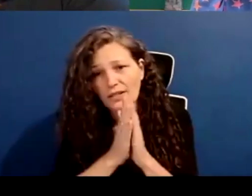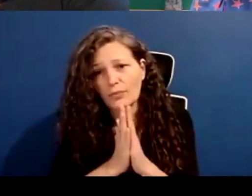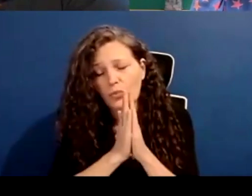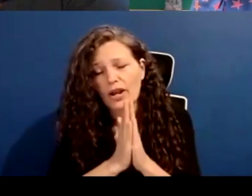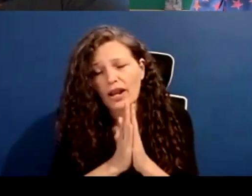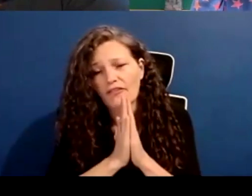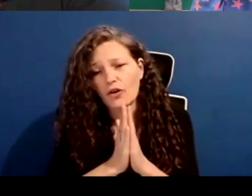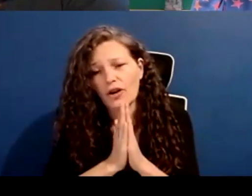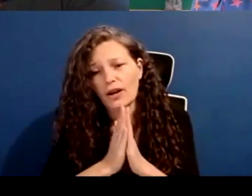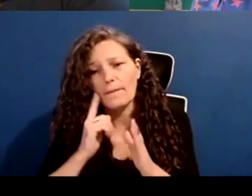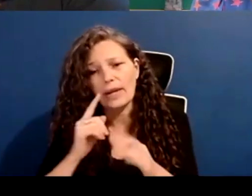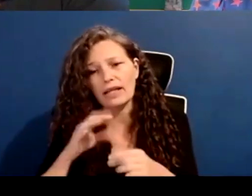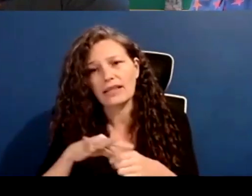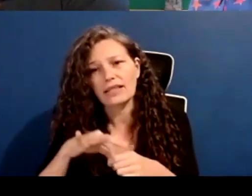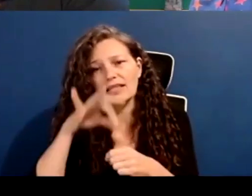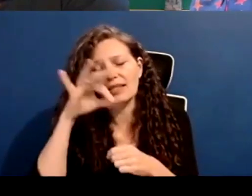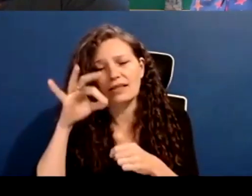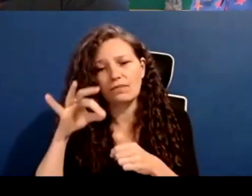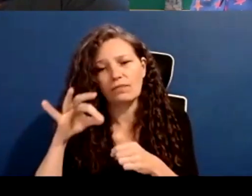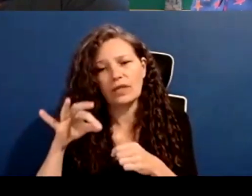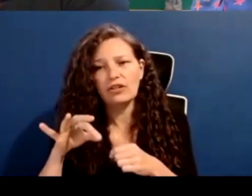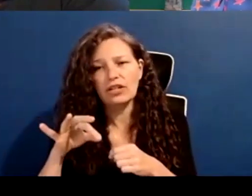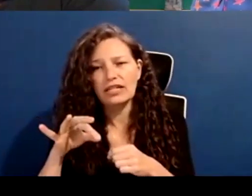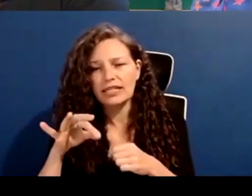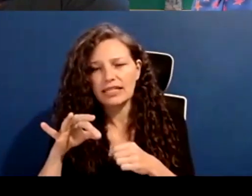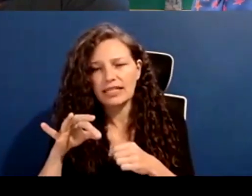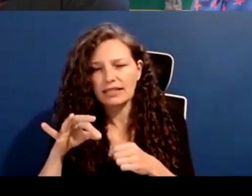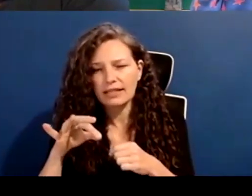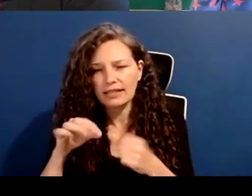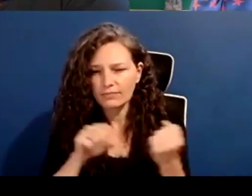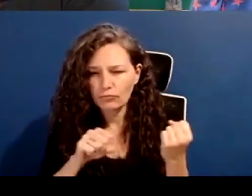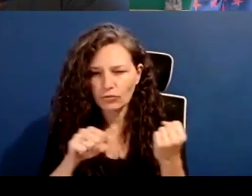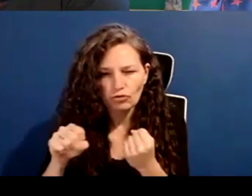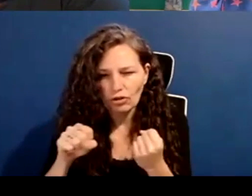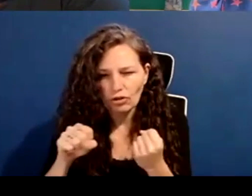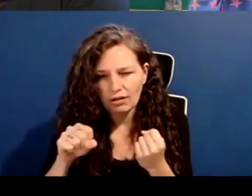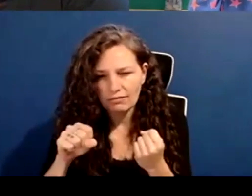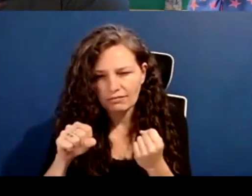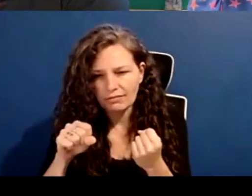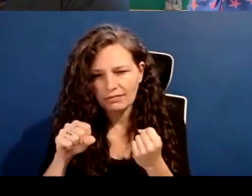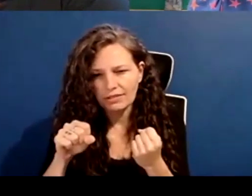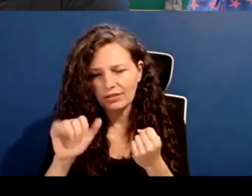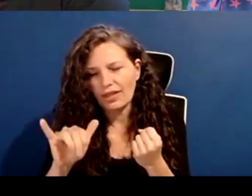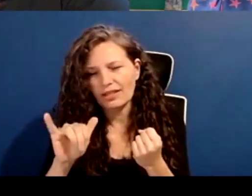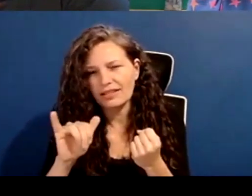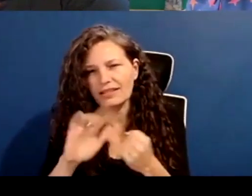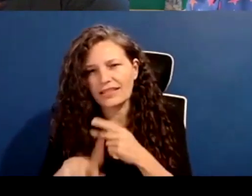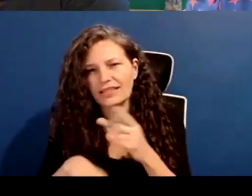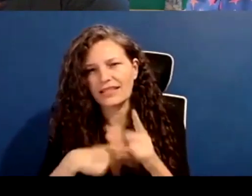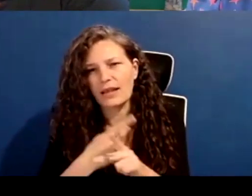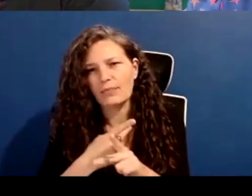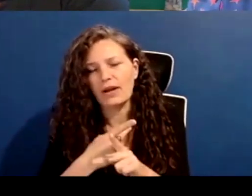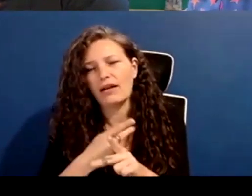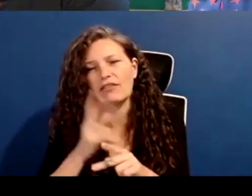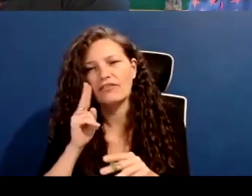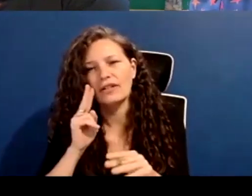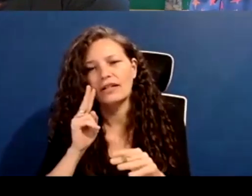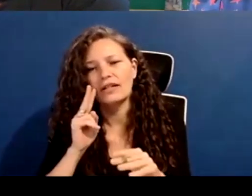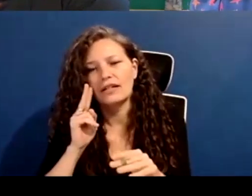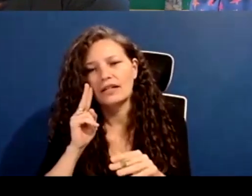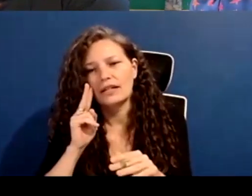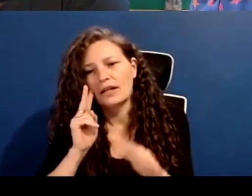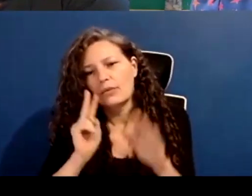groans too deep to utter, and that being a type of prophetic witness of the disability community, that